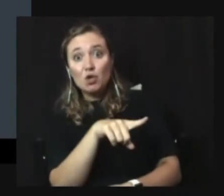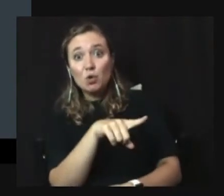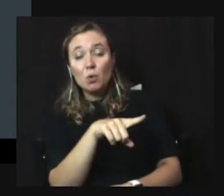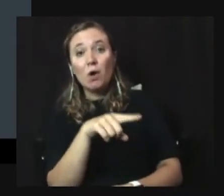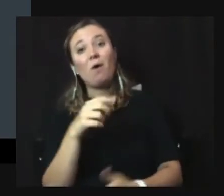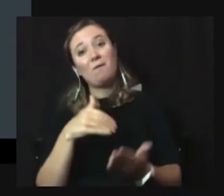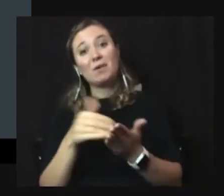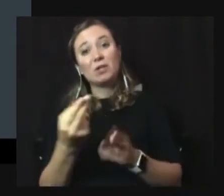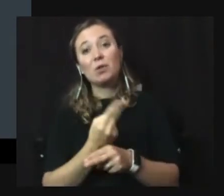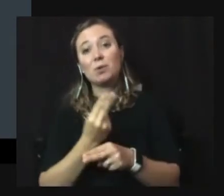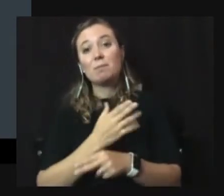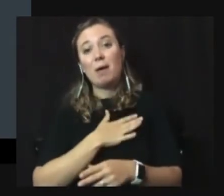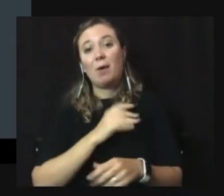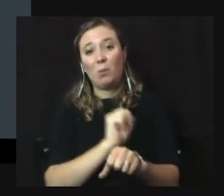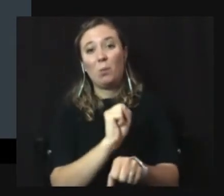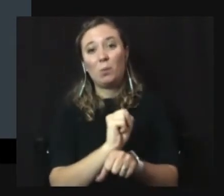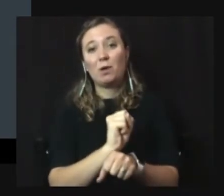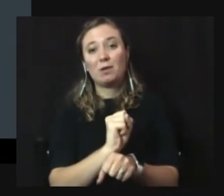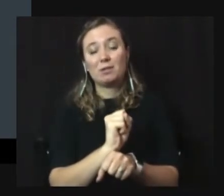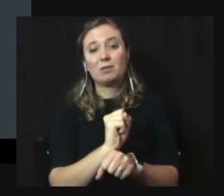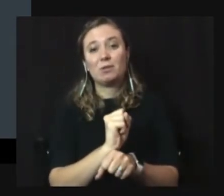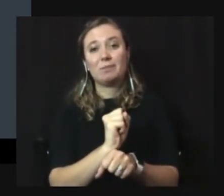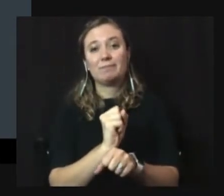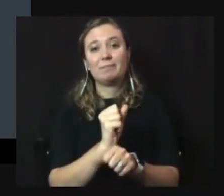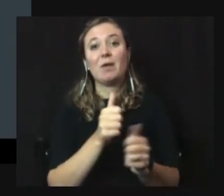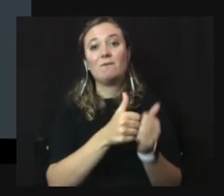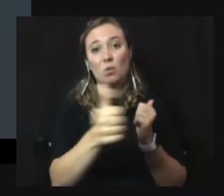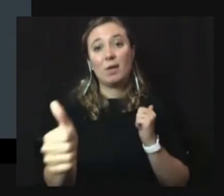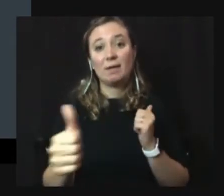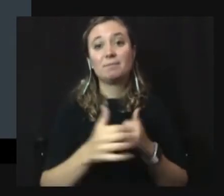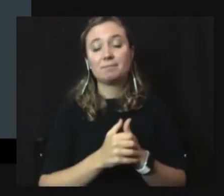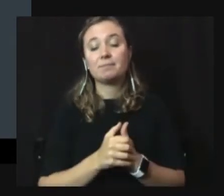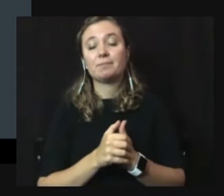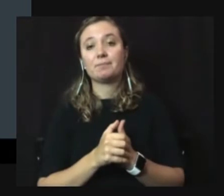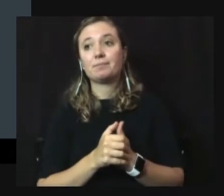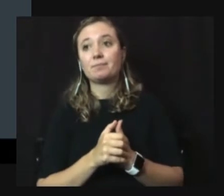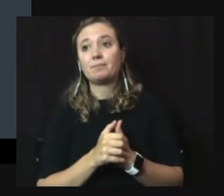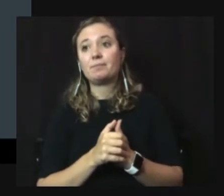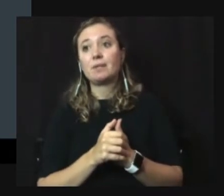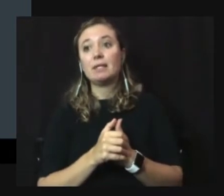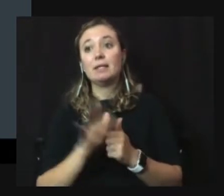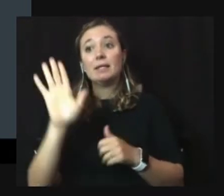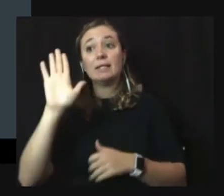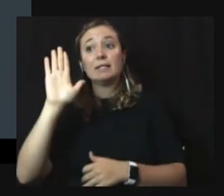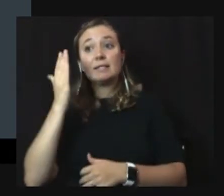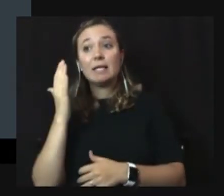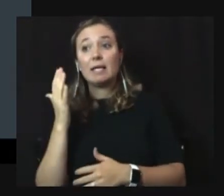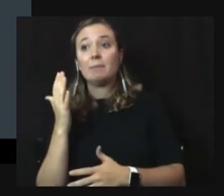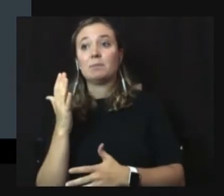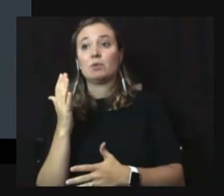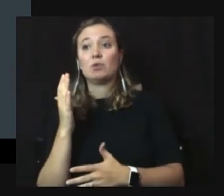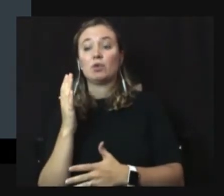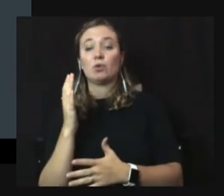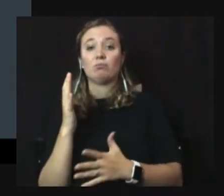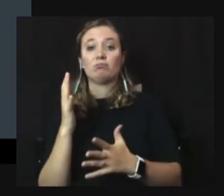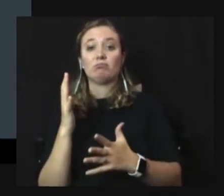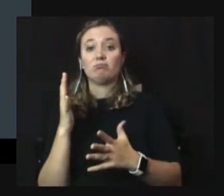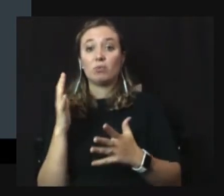Freeze response. A parent who's cold or seems cold, aloof, unattached.